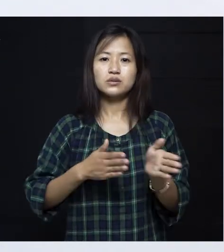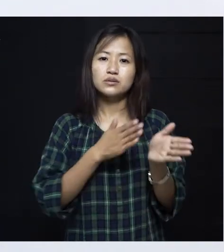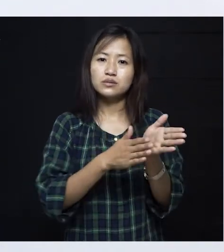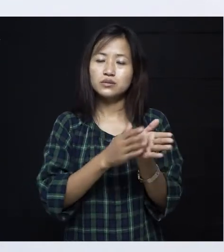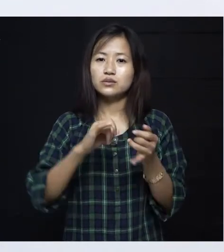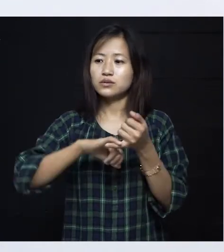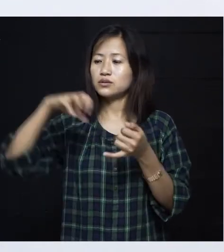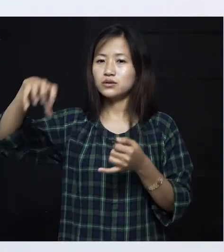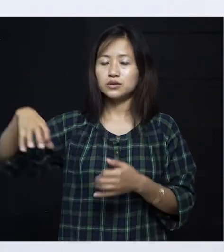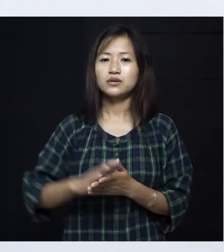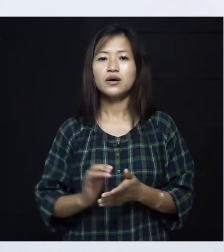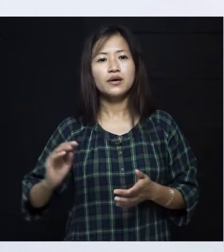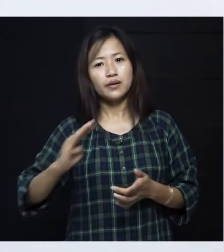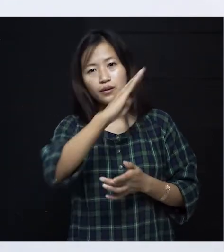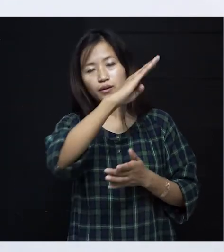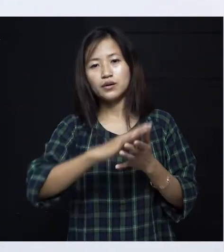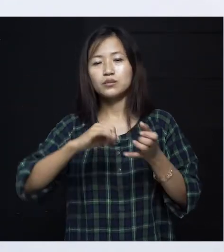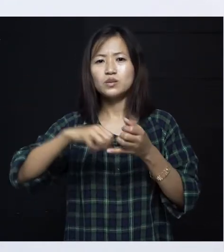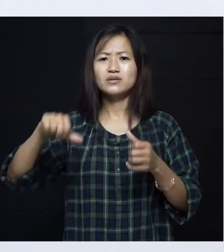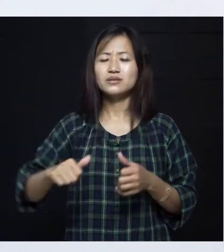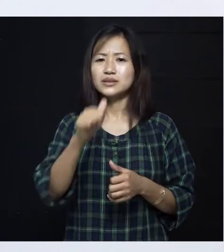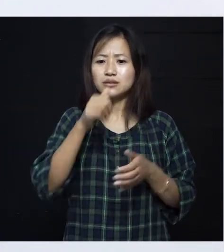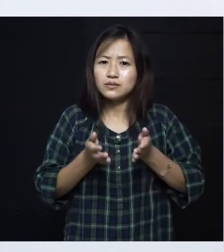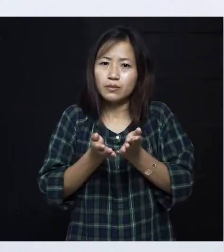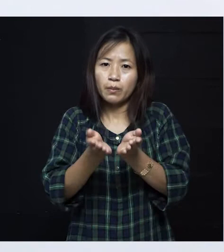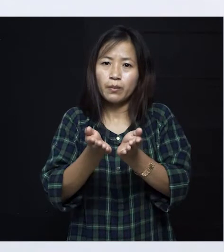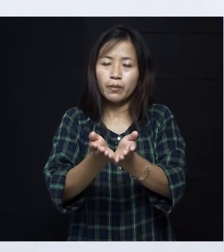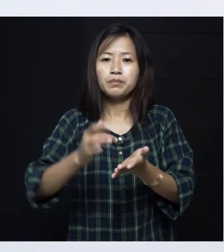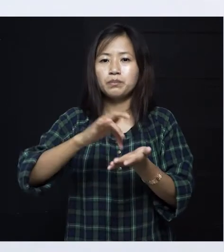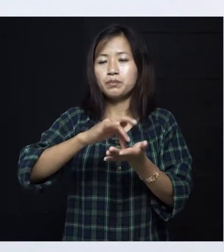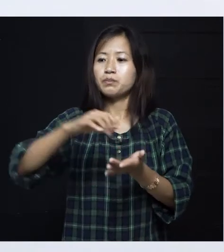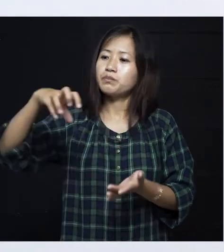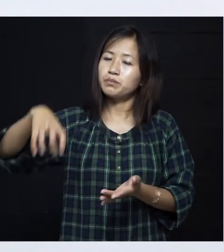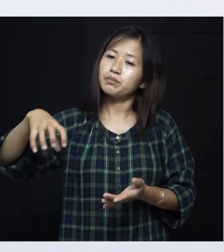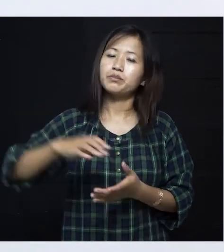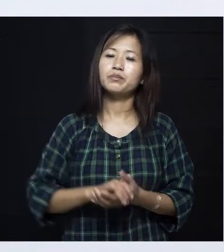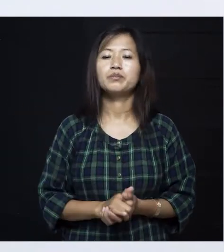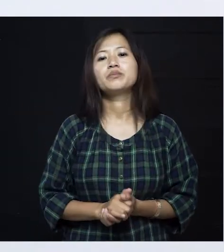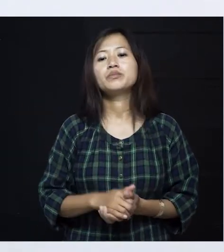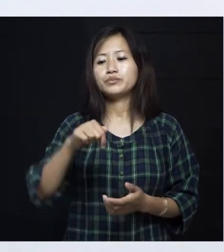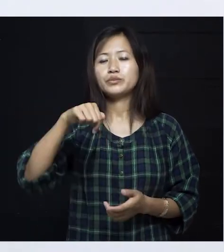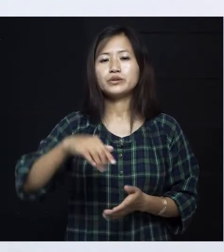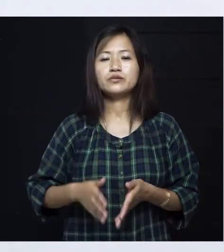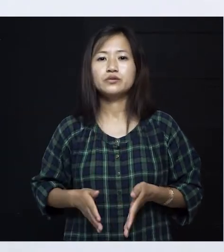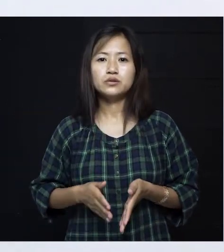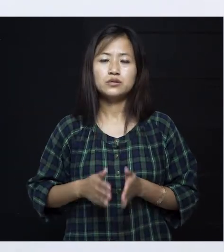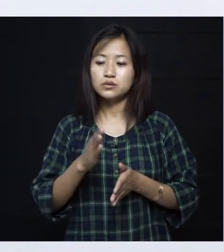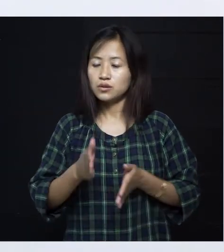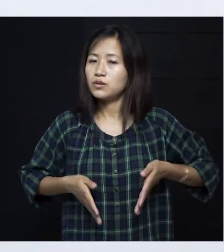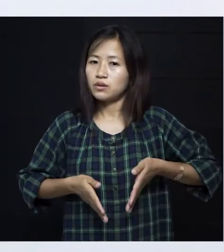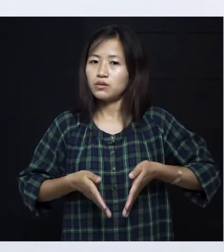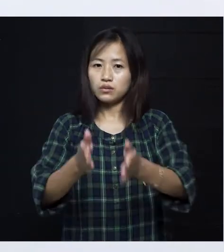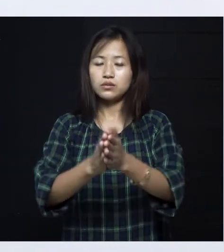the airport or the seaport and so on. Everything are connected because of this road transport.